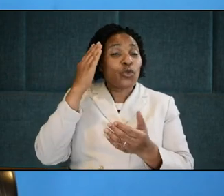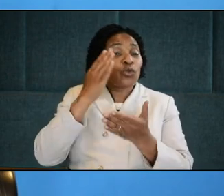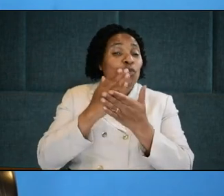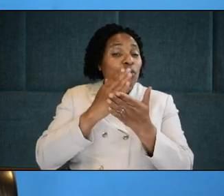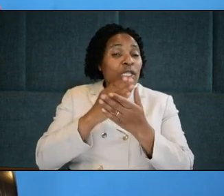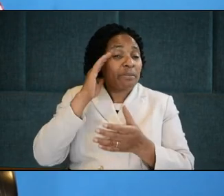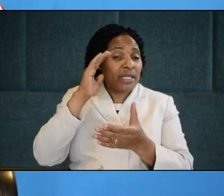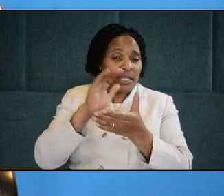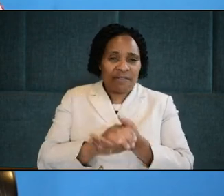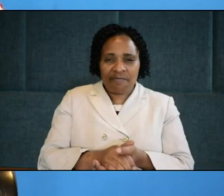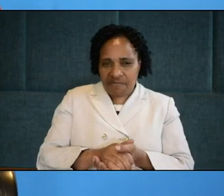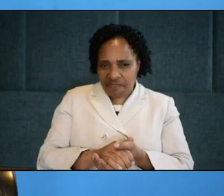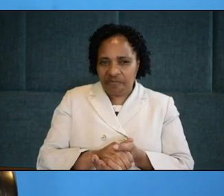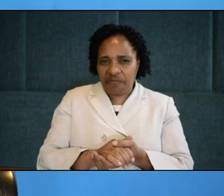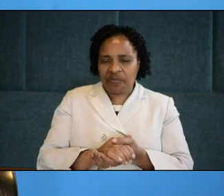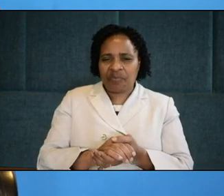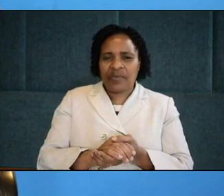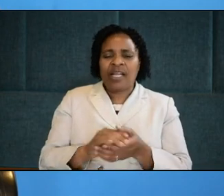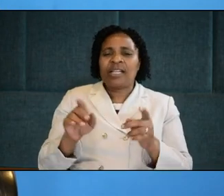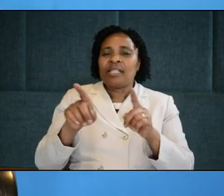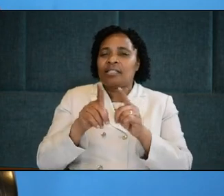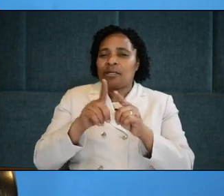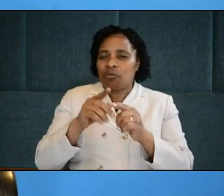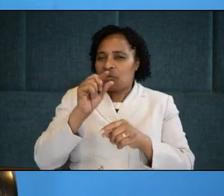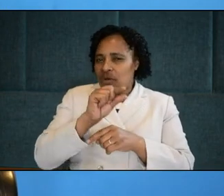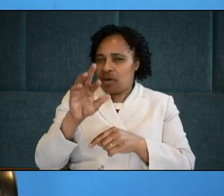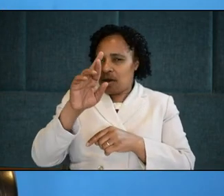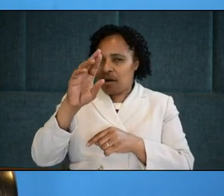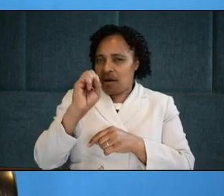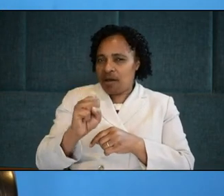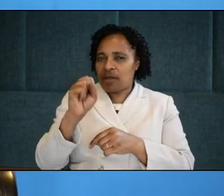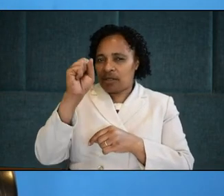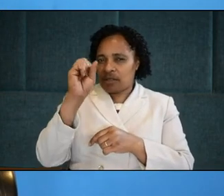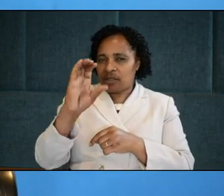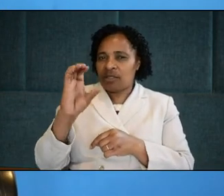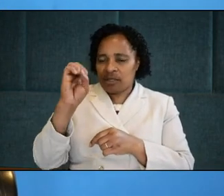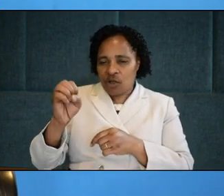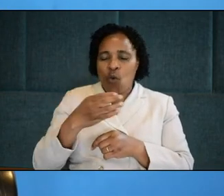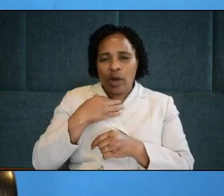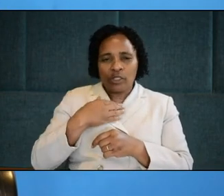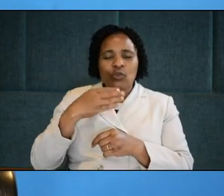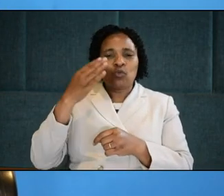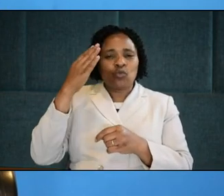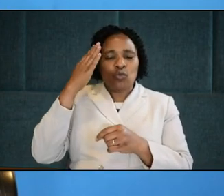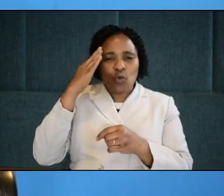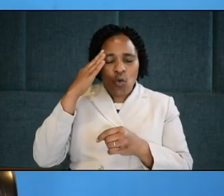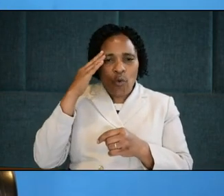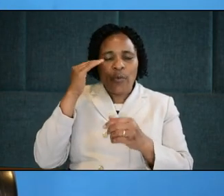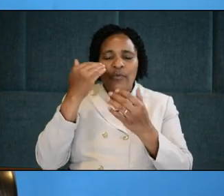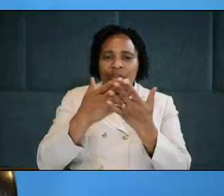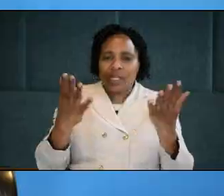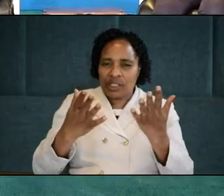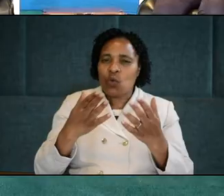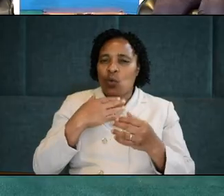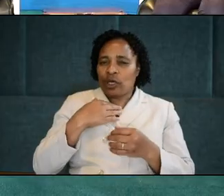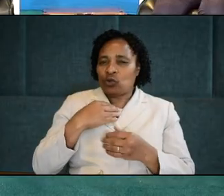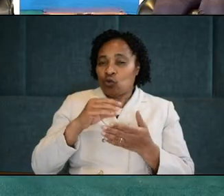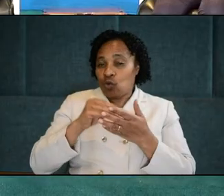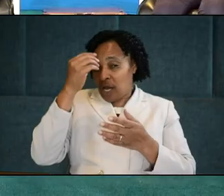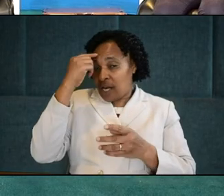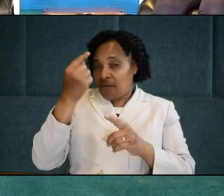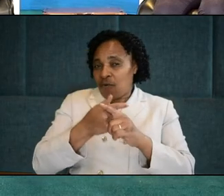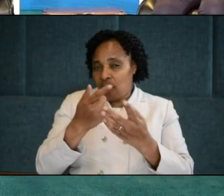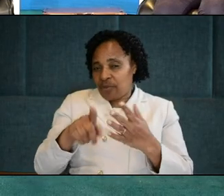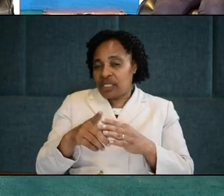believe? Now, I'd like Grace to highlight the important things that we see from the flashlight section. Okay,